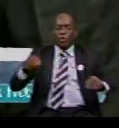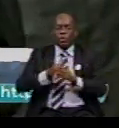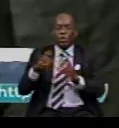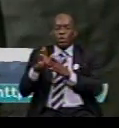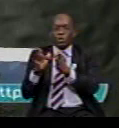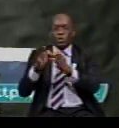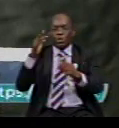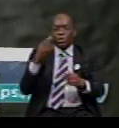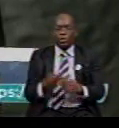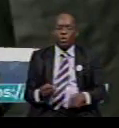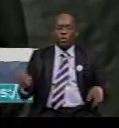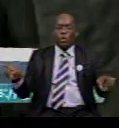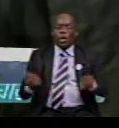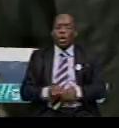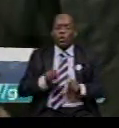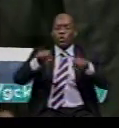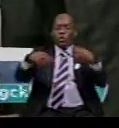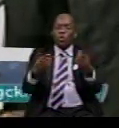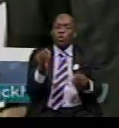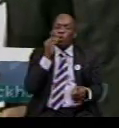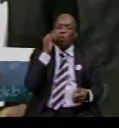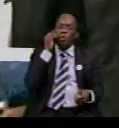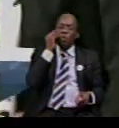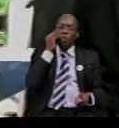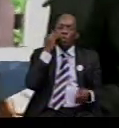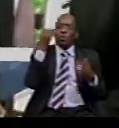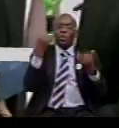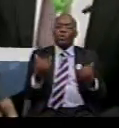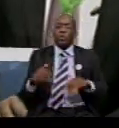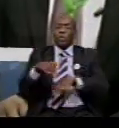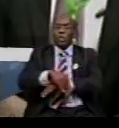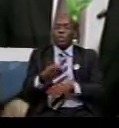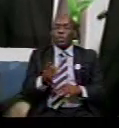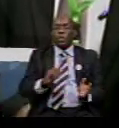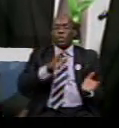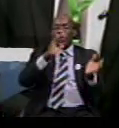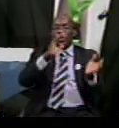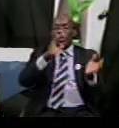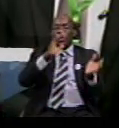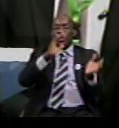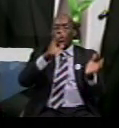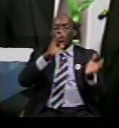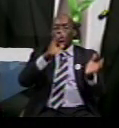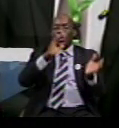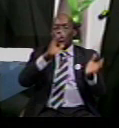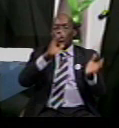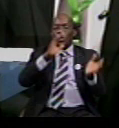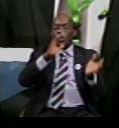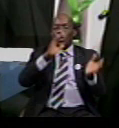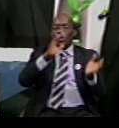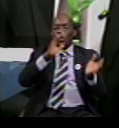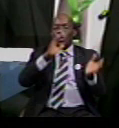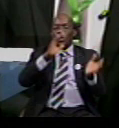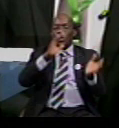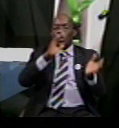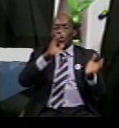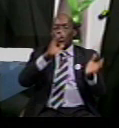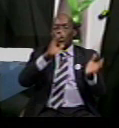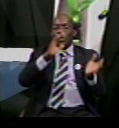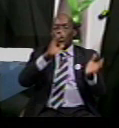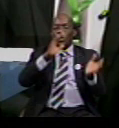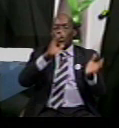home tonight, the presence of the Lord will follow you. Don't forget, tomorrow morning,